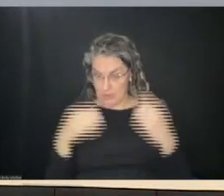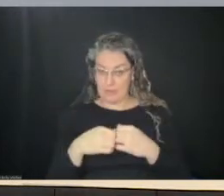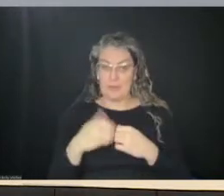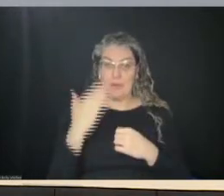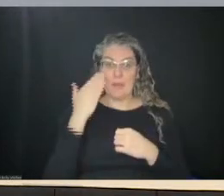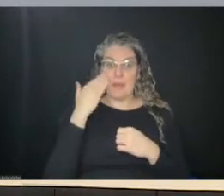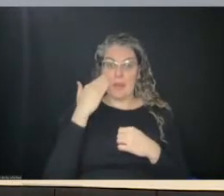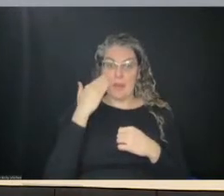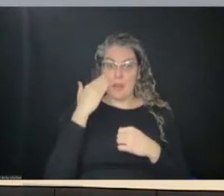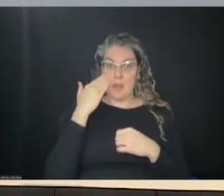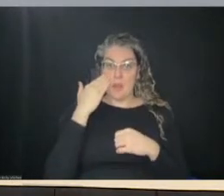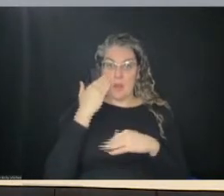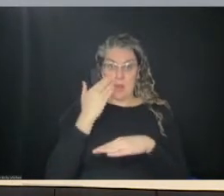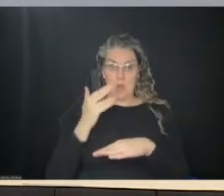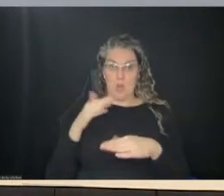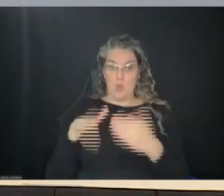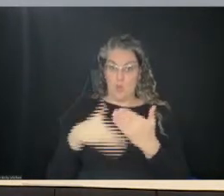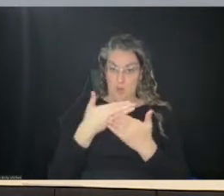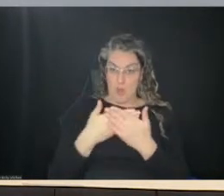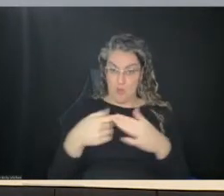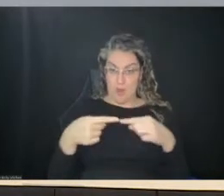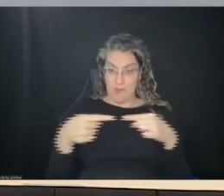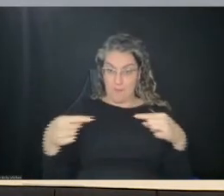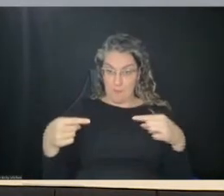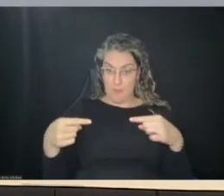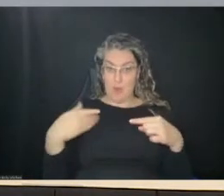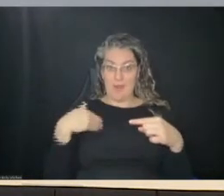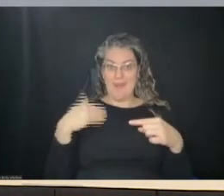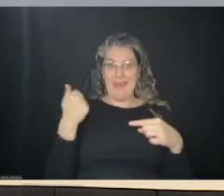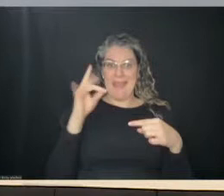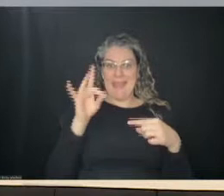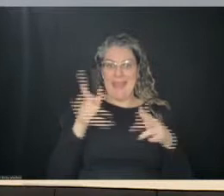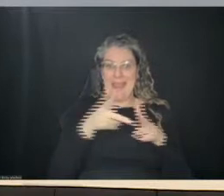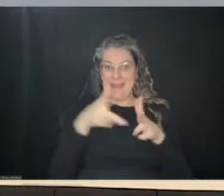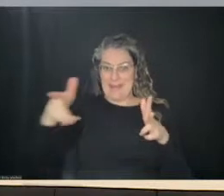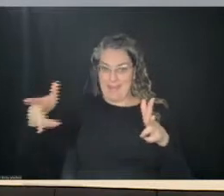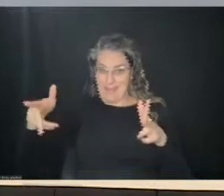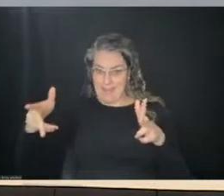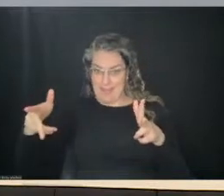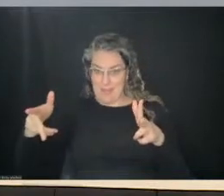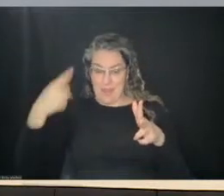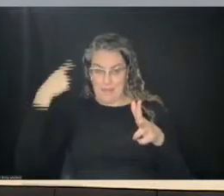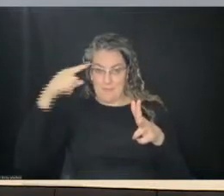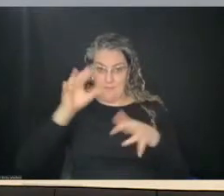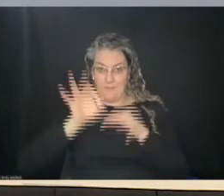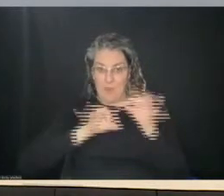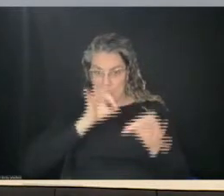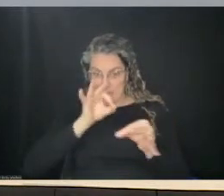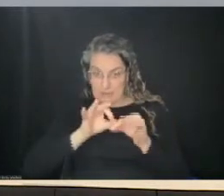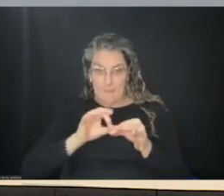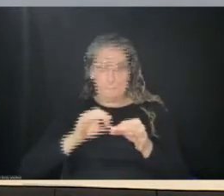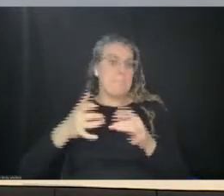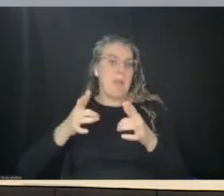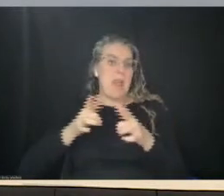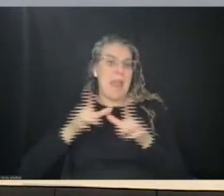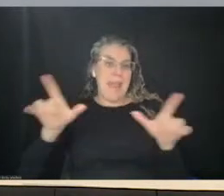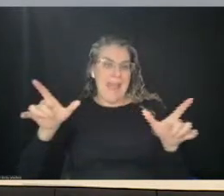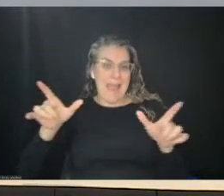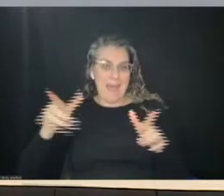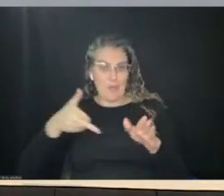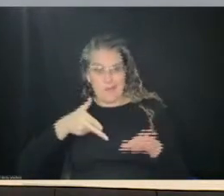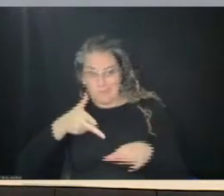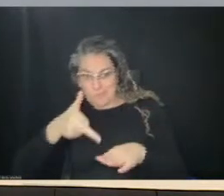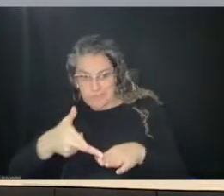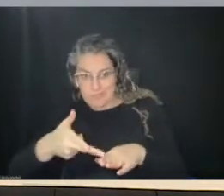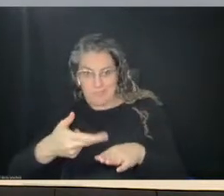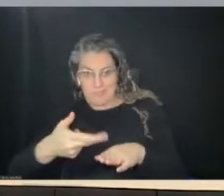parking lot is being constructed, 18 lanes. How will that work exactly? When you pull up, how long does it take to get a rapid test result back?